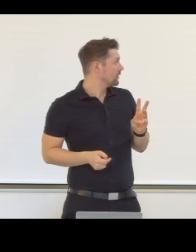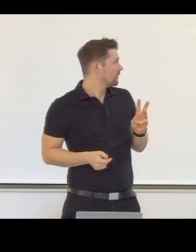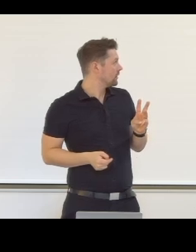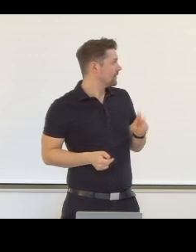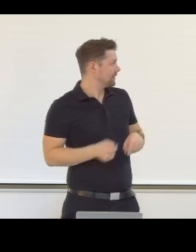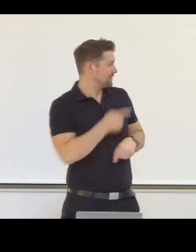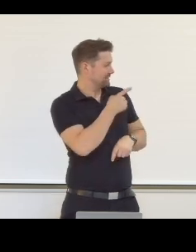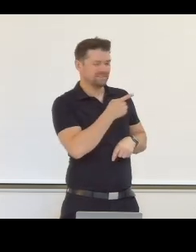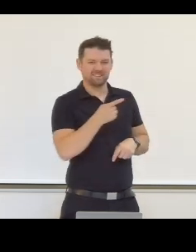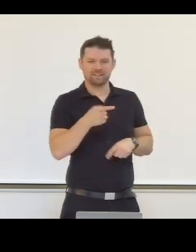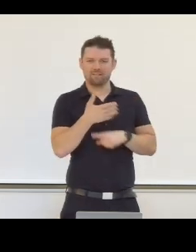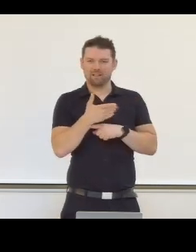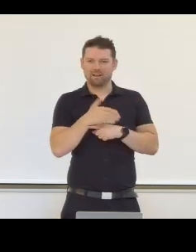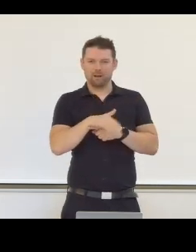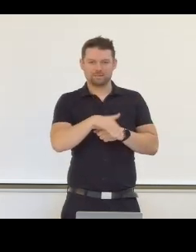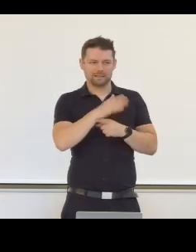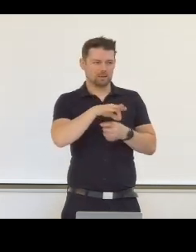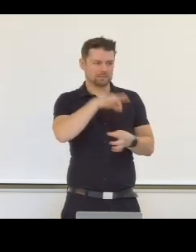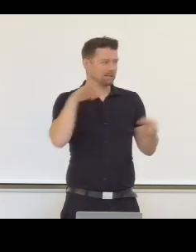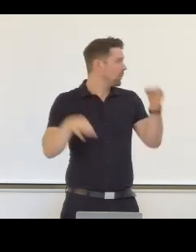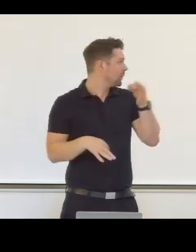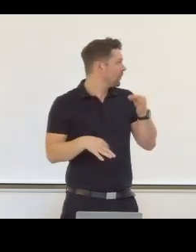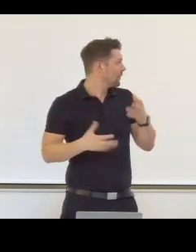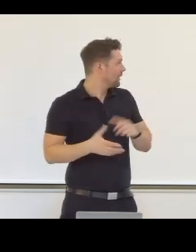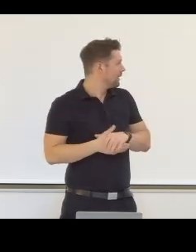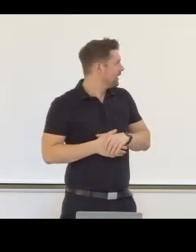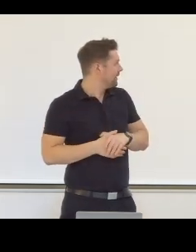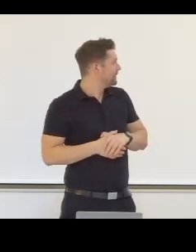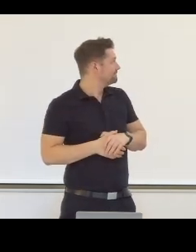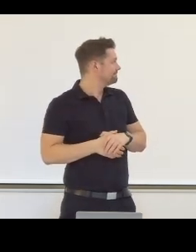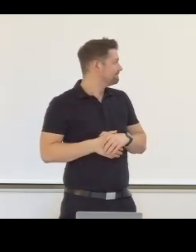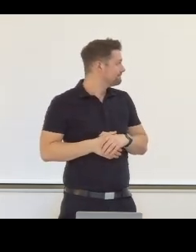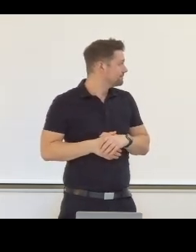upside down. I mean, on the wrong side.